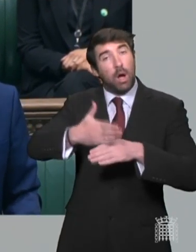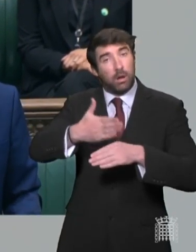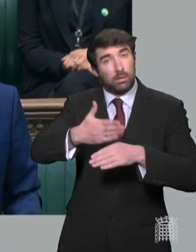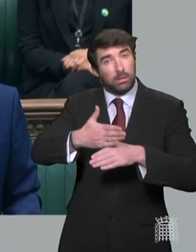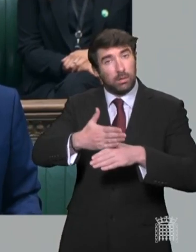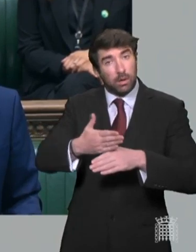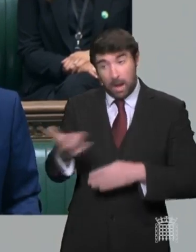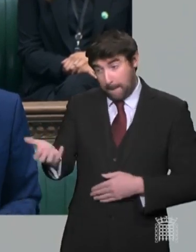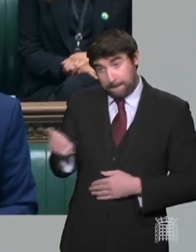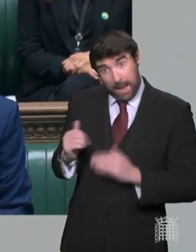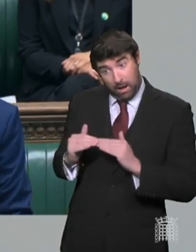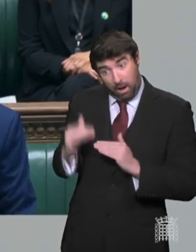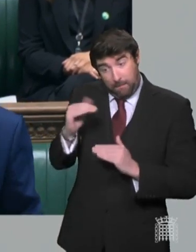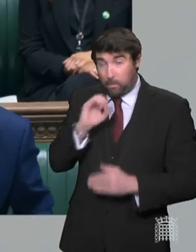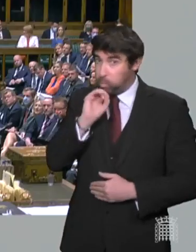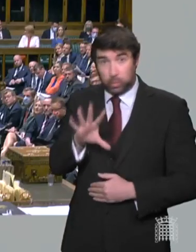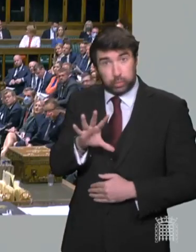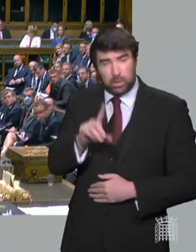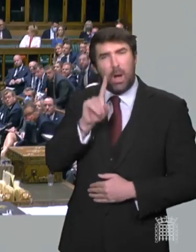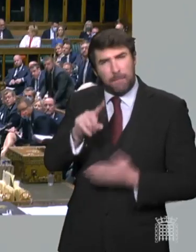is that fair?